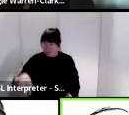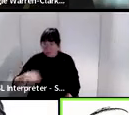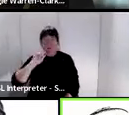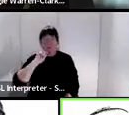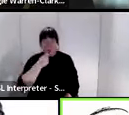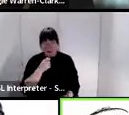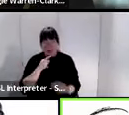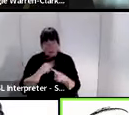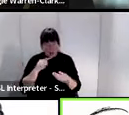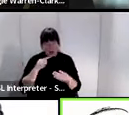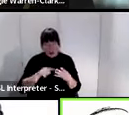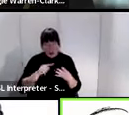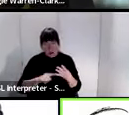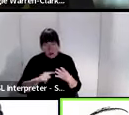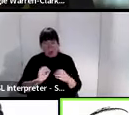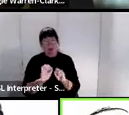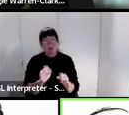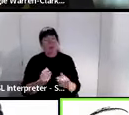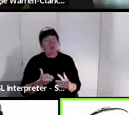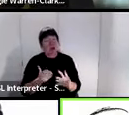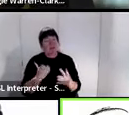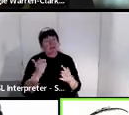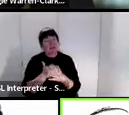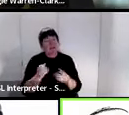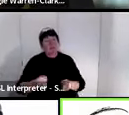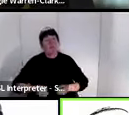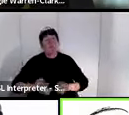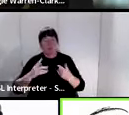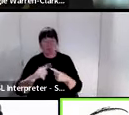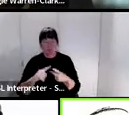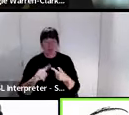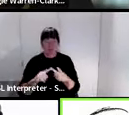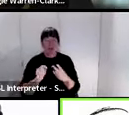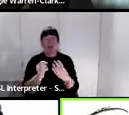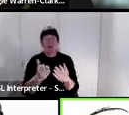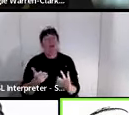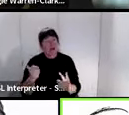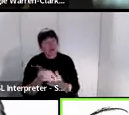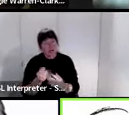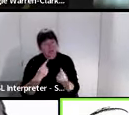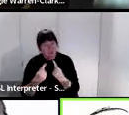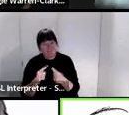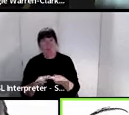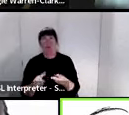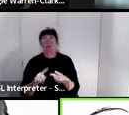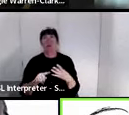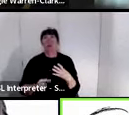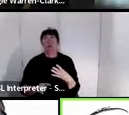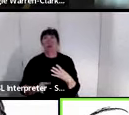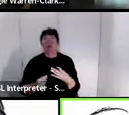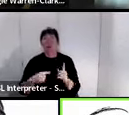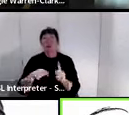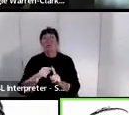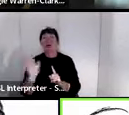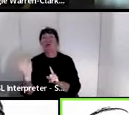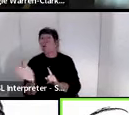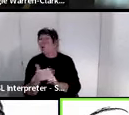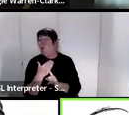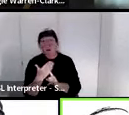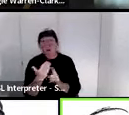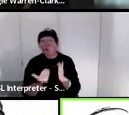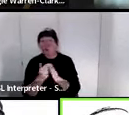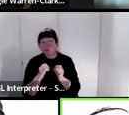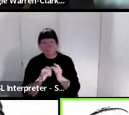accessible information, have accessible websites, and that all our new builds, for example, the built environment's often